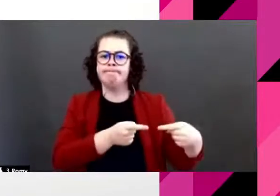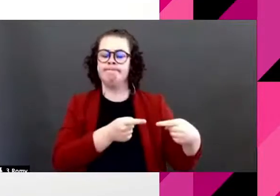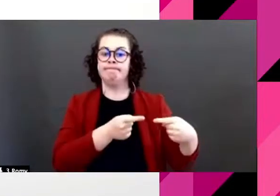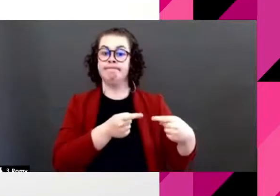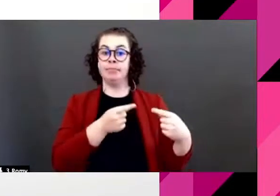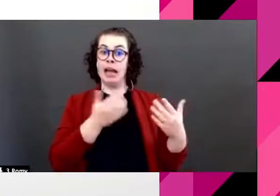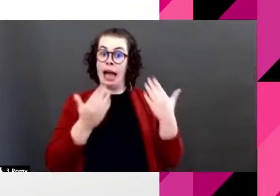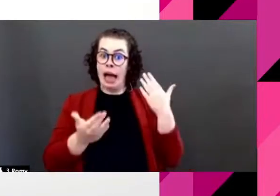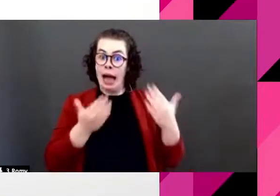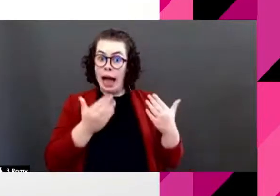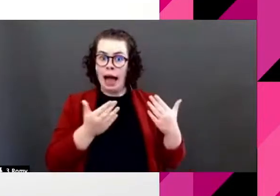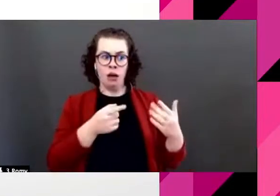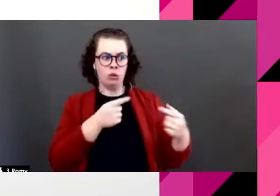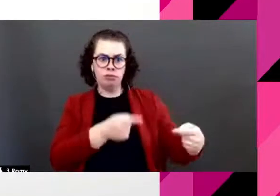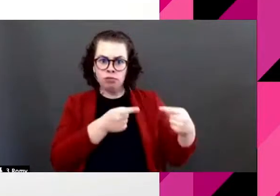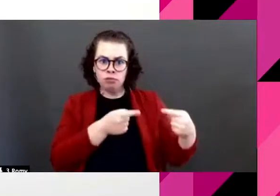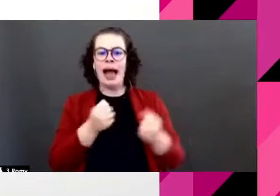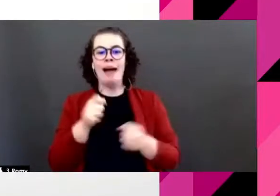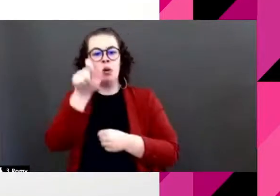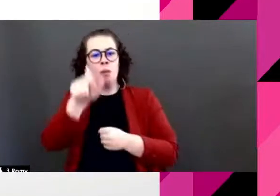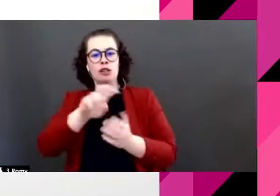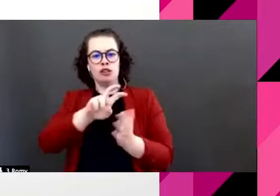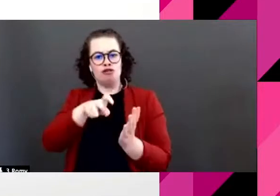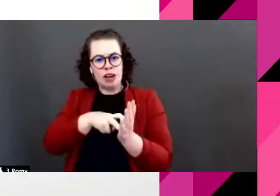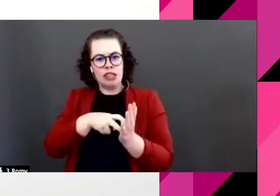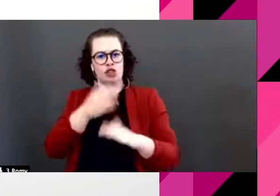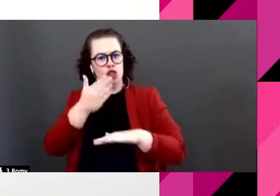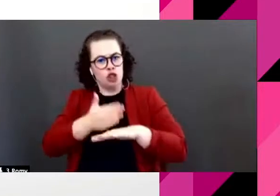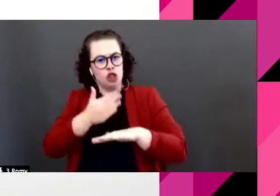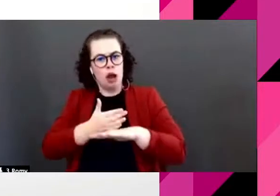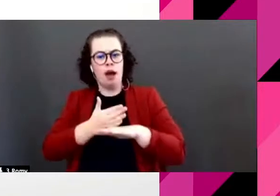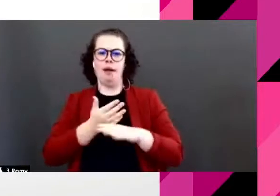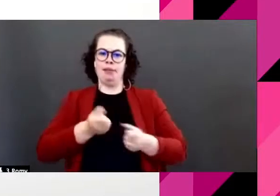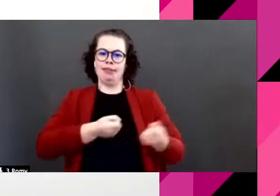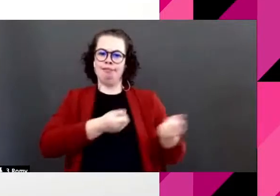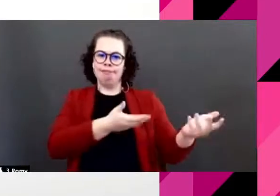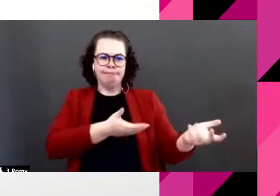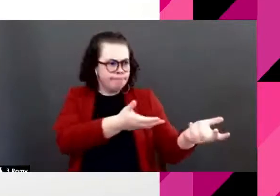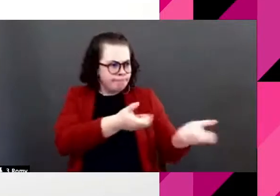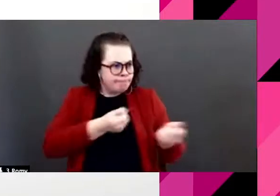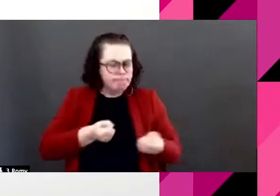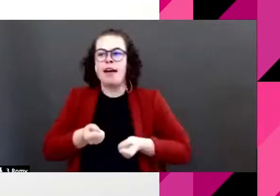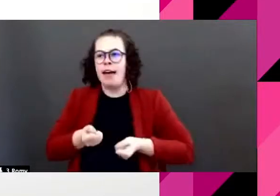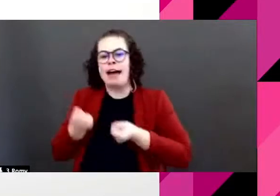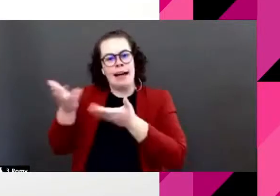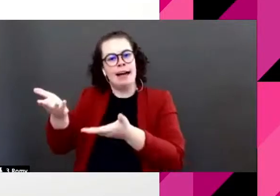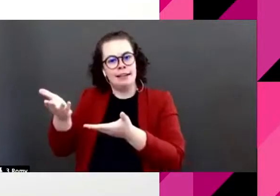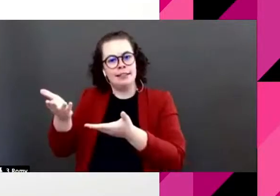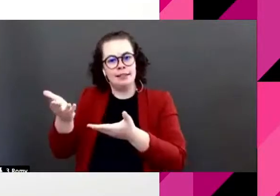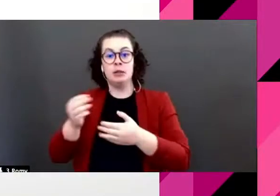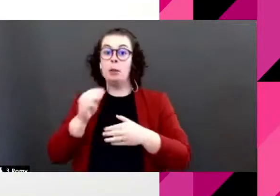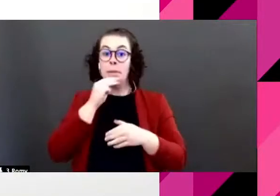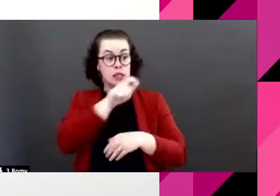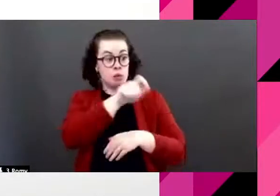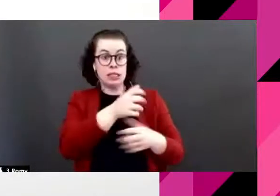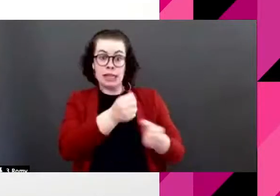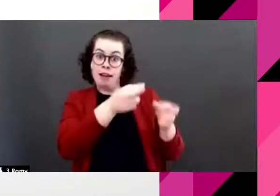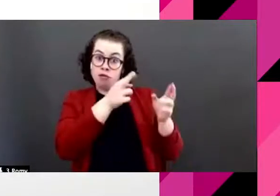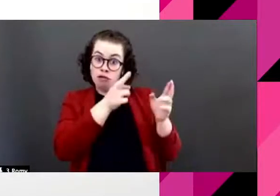use of registered intermediaries, while also affording them the right to do so and to be treated